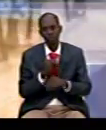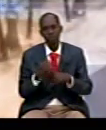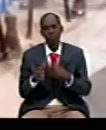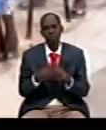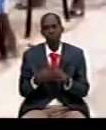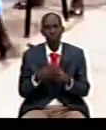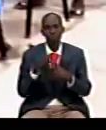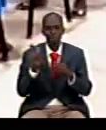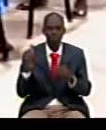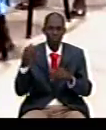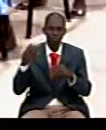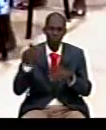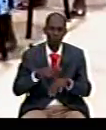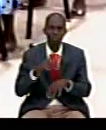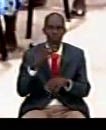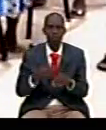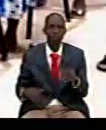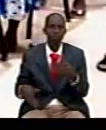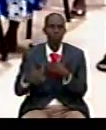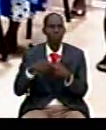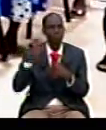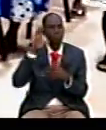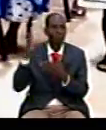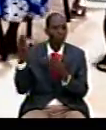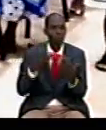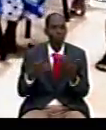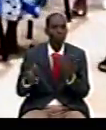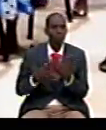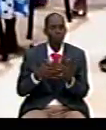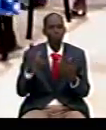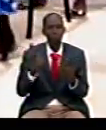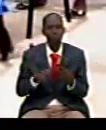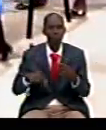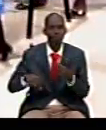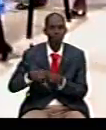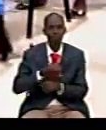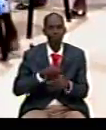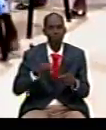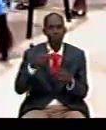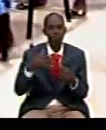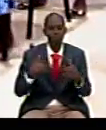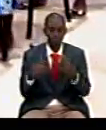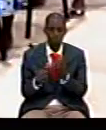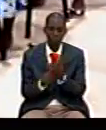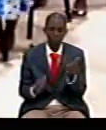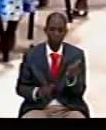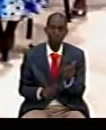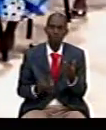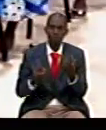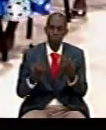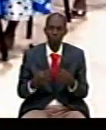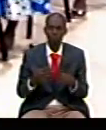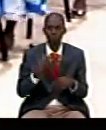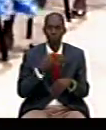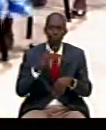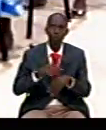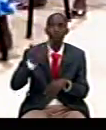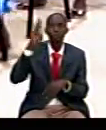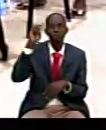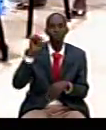touch of restoration. It'll bring you back to fellowship. You're backsliding, come and touch him.